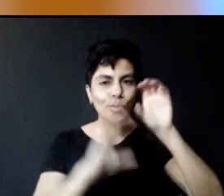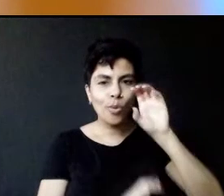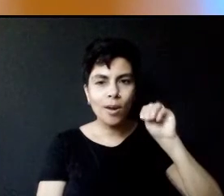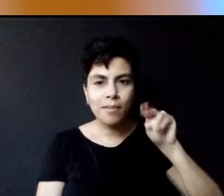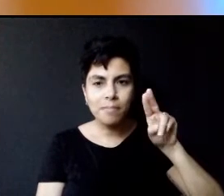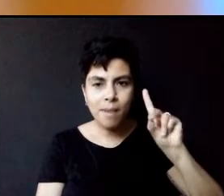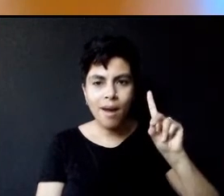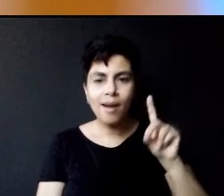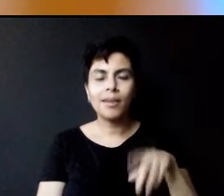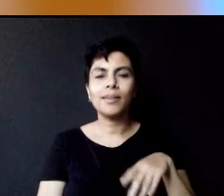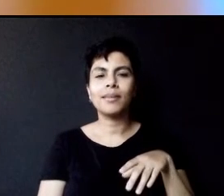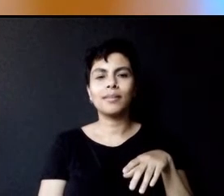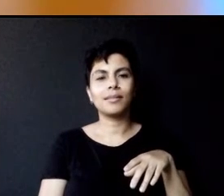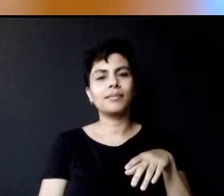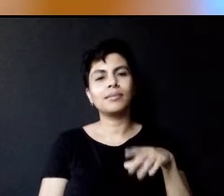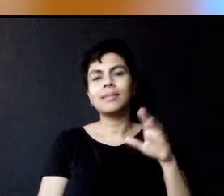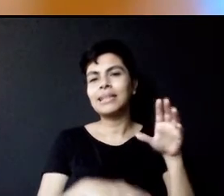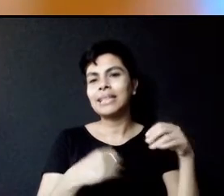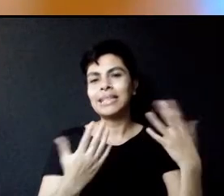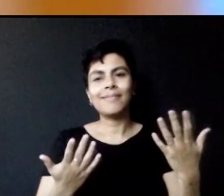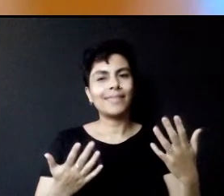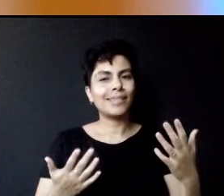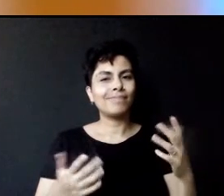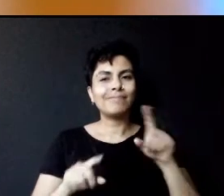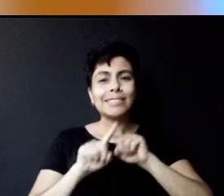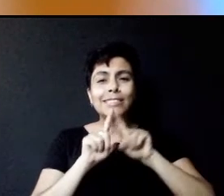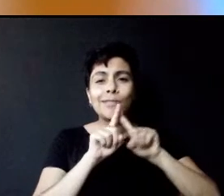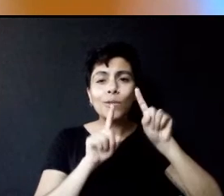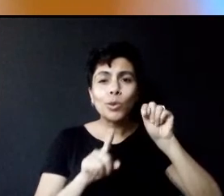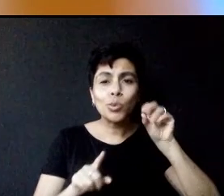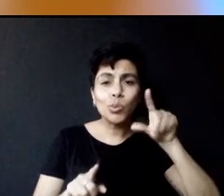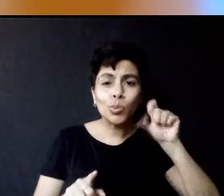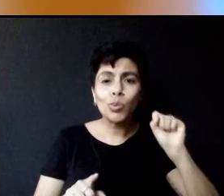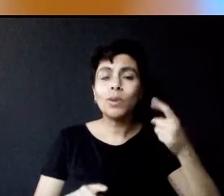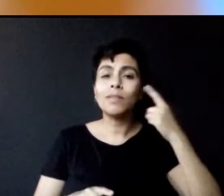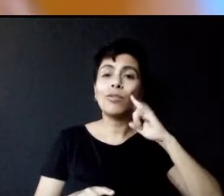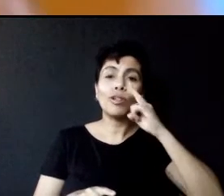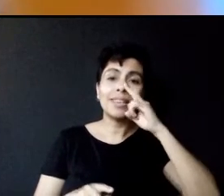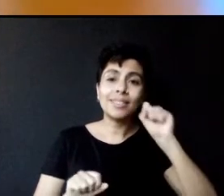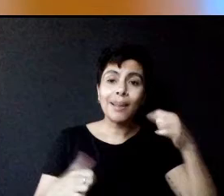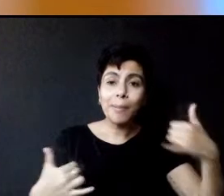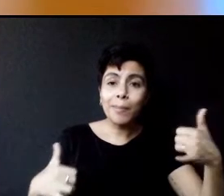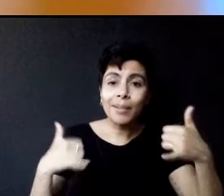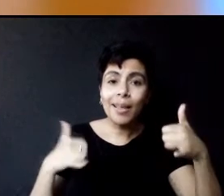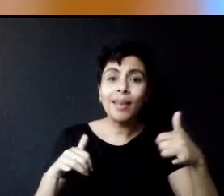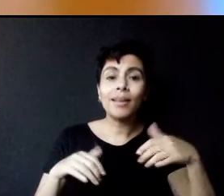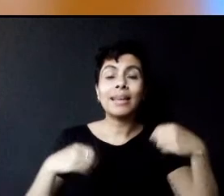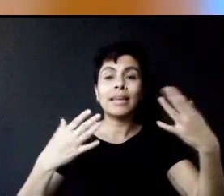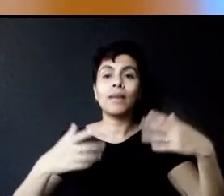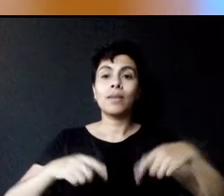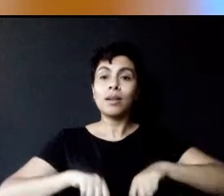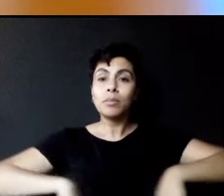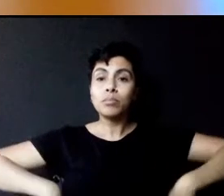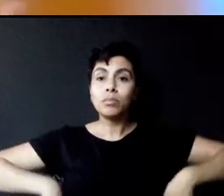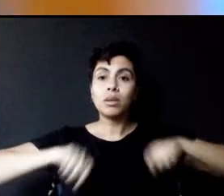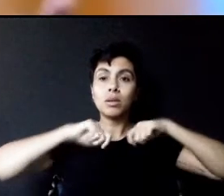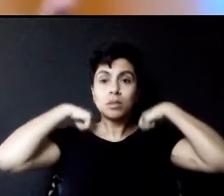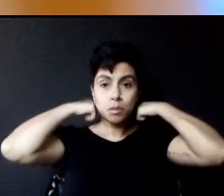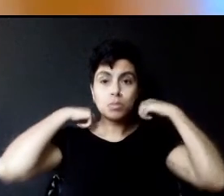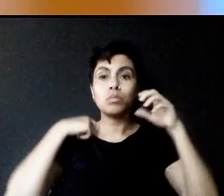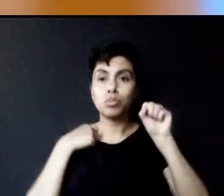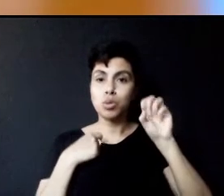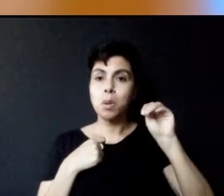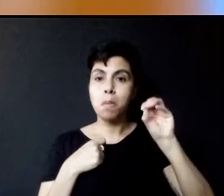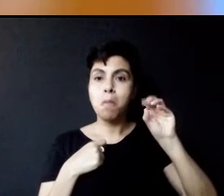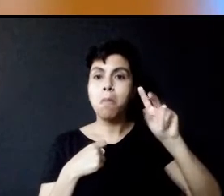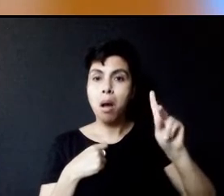exploring mud, and just giving different tools for things for kids to play with, giving them smocks if caregivers are